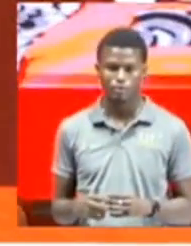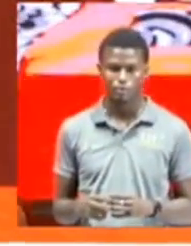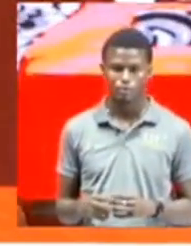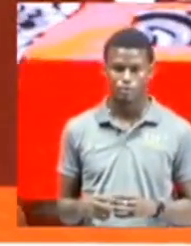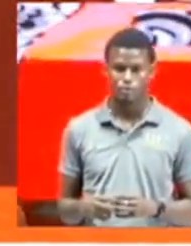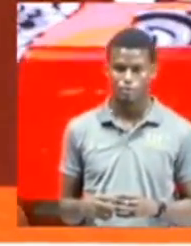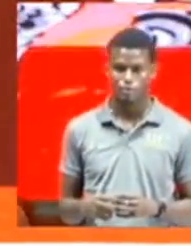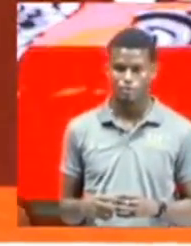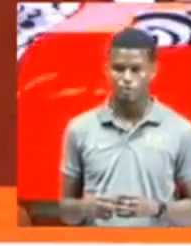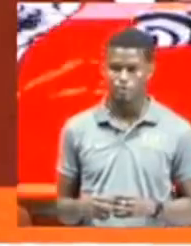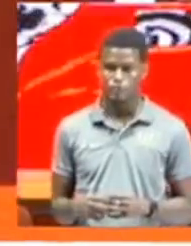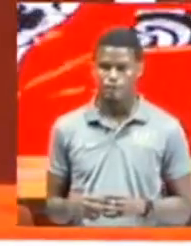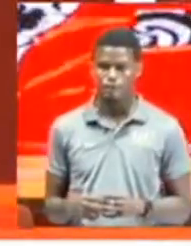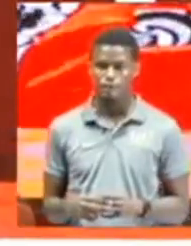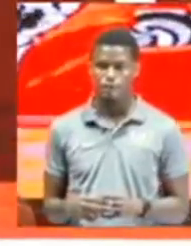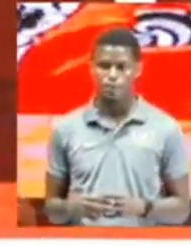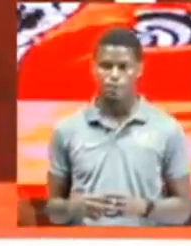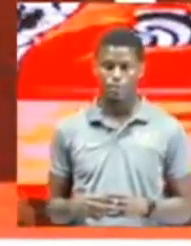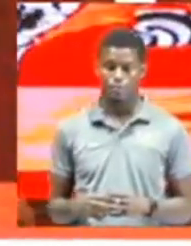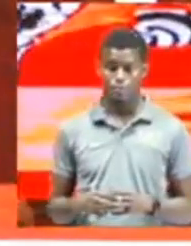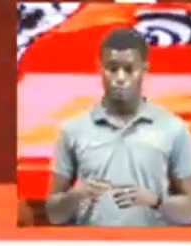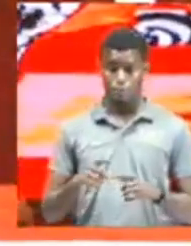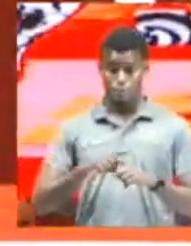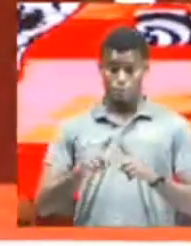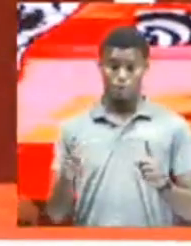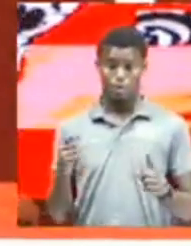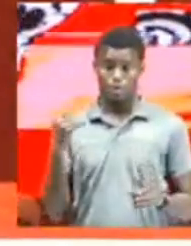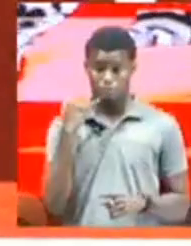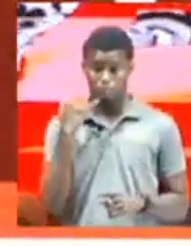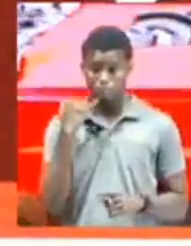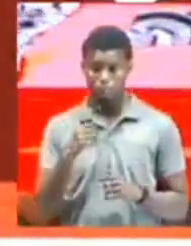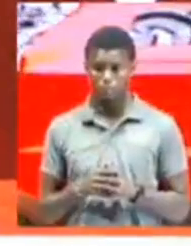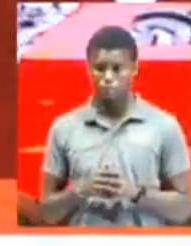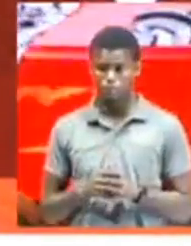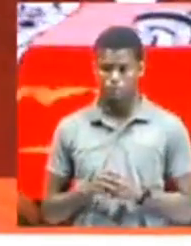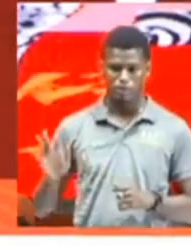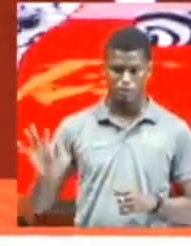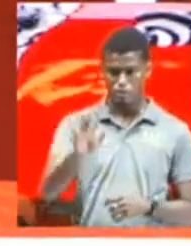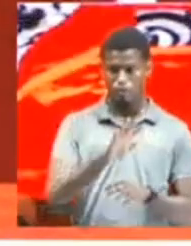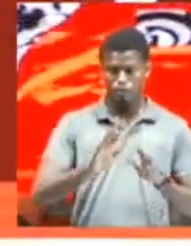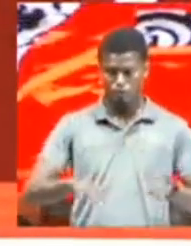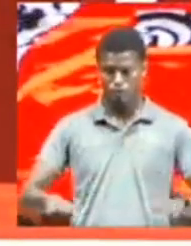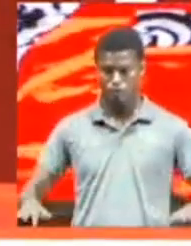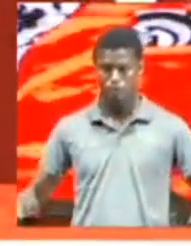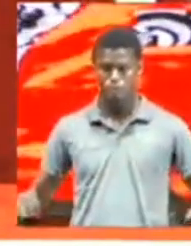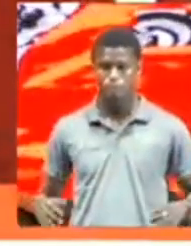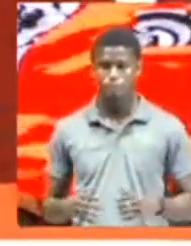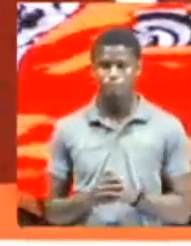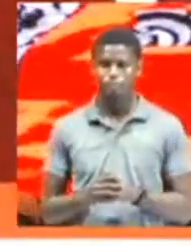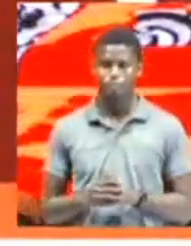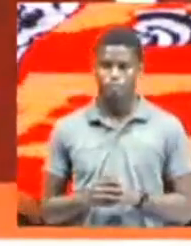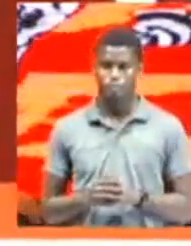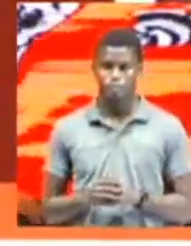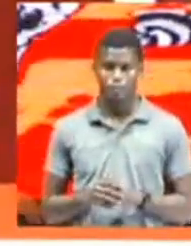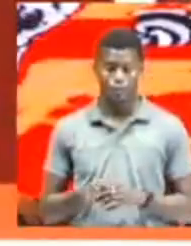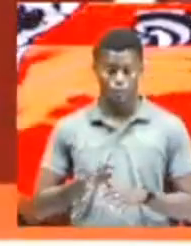But if your children don't get the opportunity of